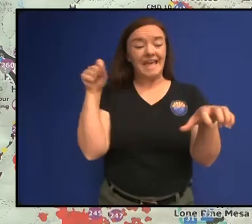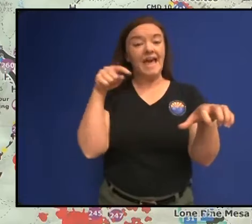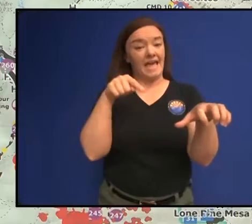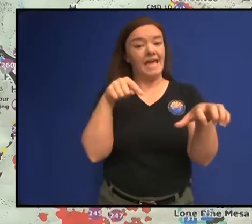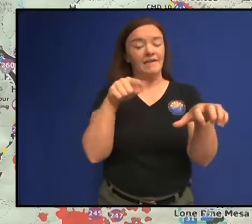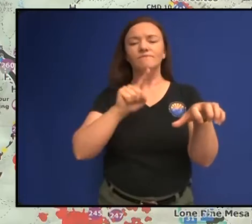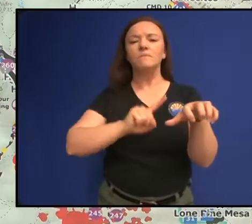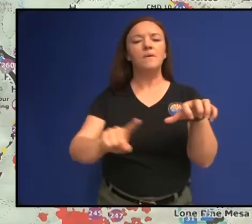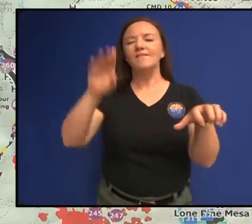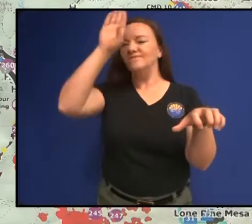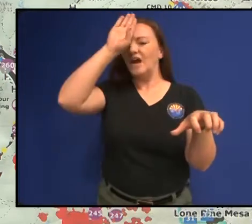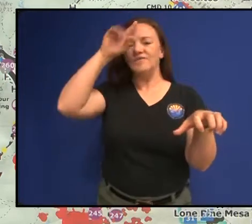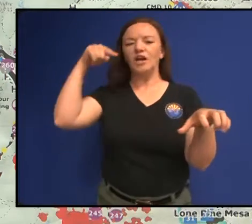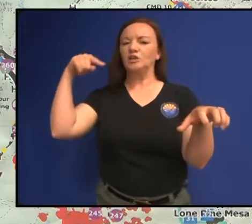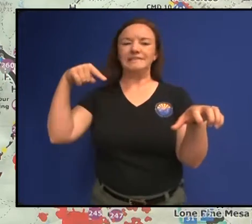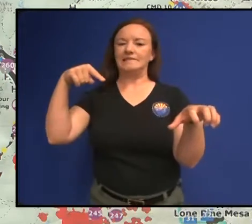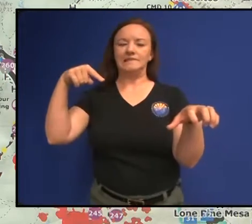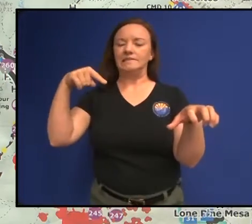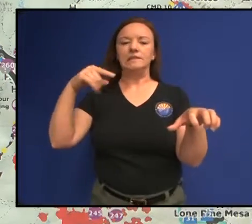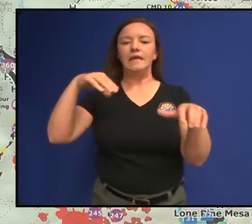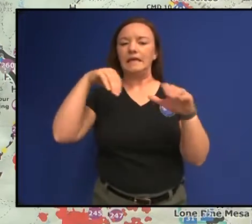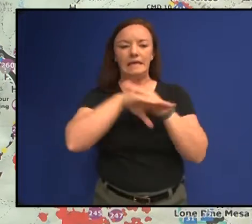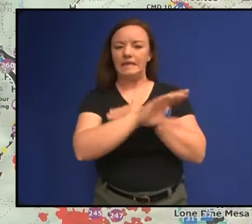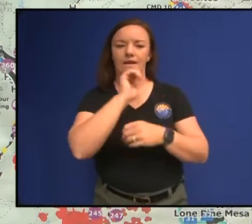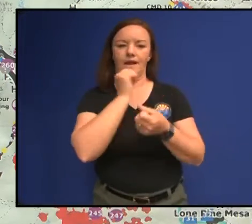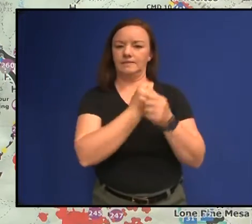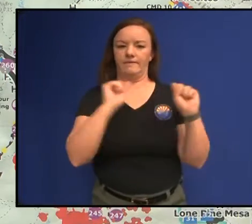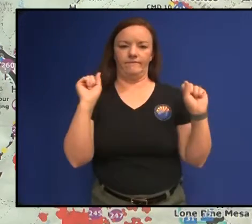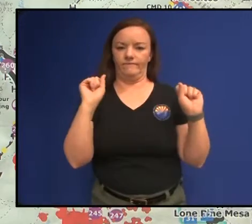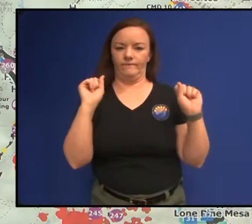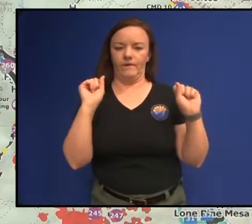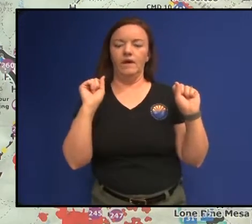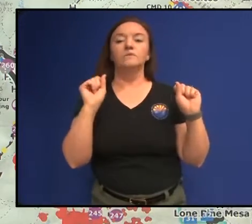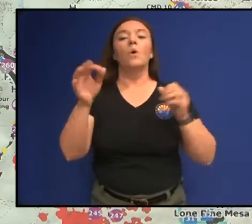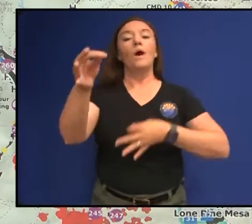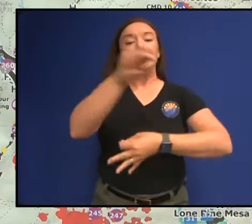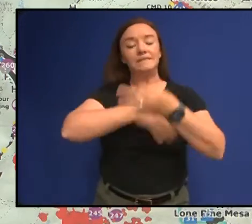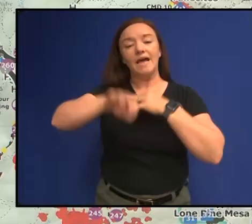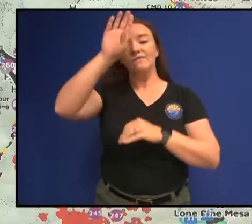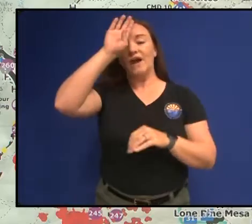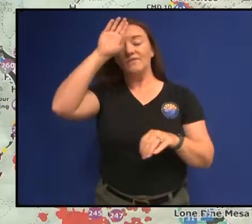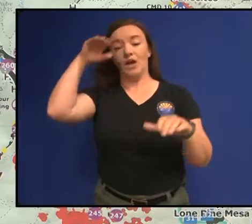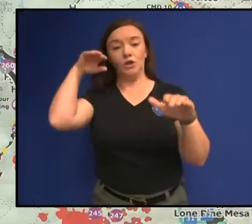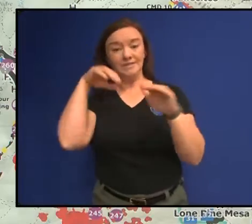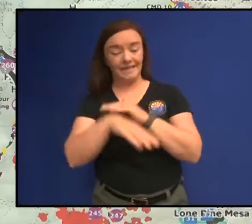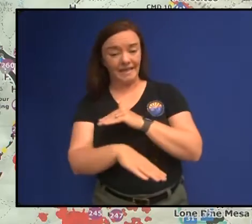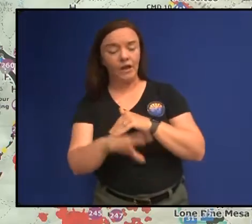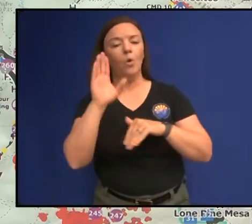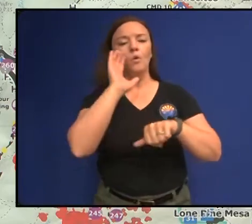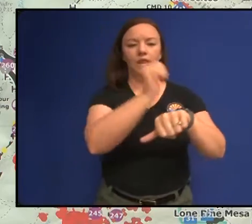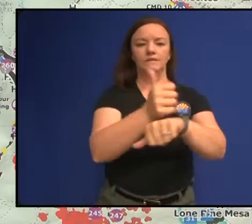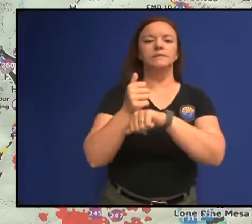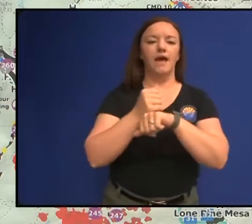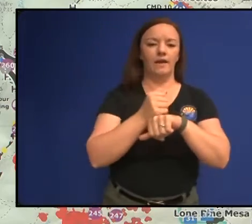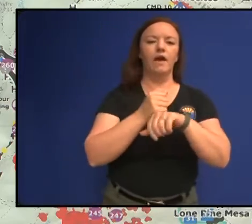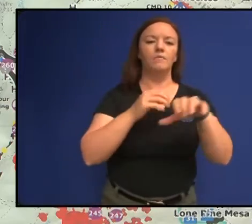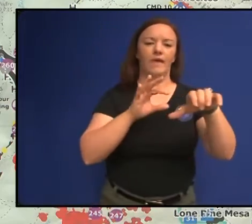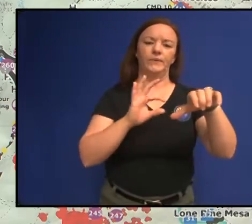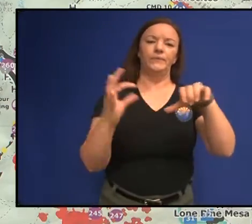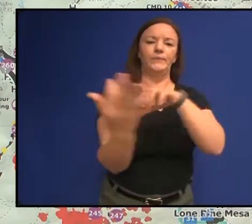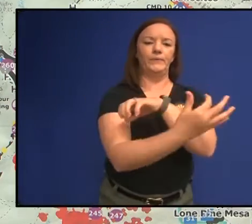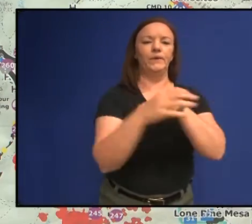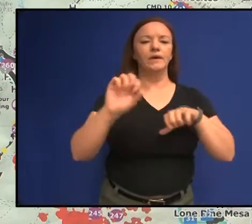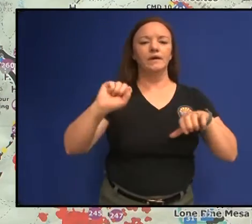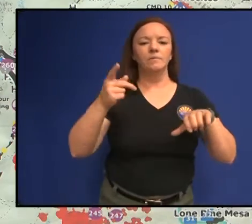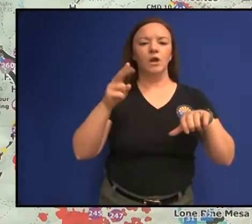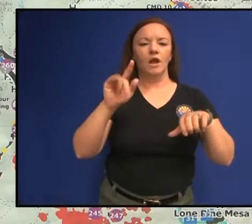be because of just the amount of vegetation. But they've done some work, and so those places we may set up a sprinkler system